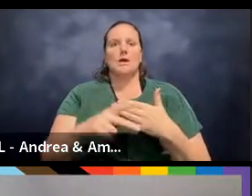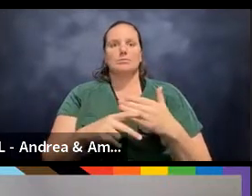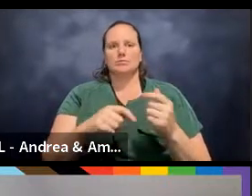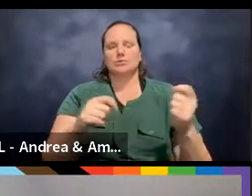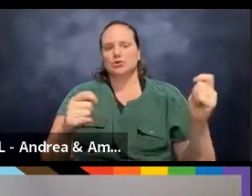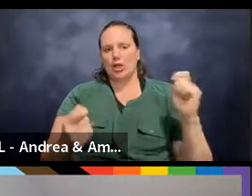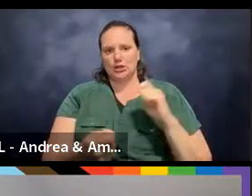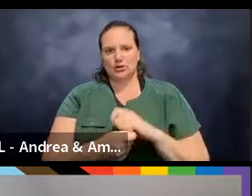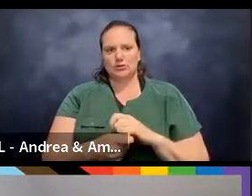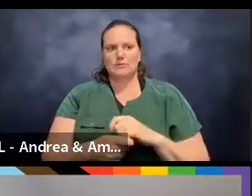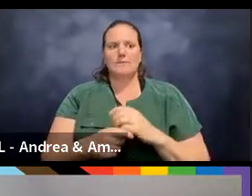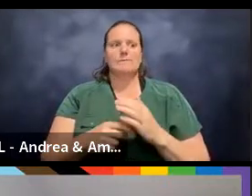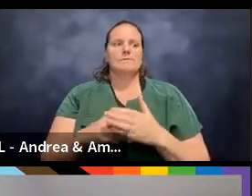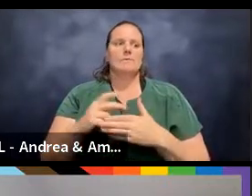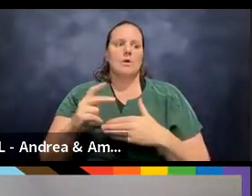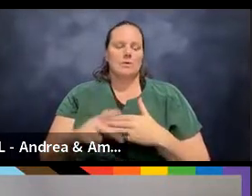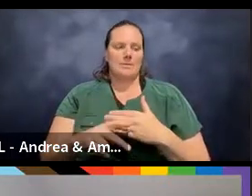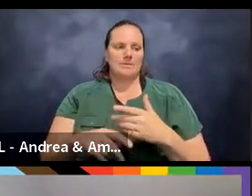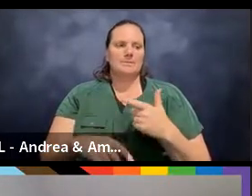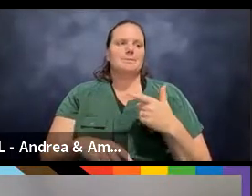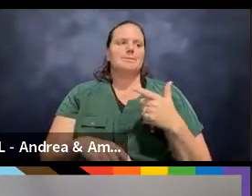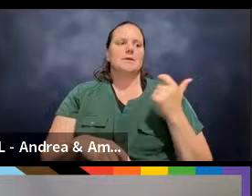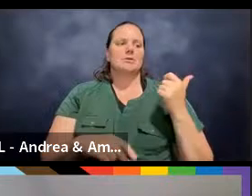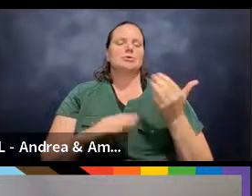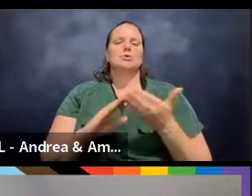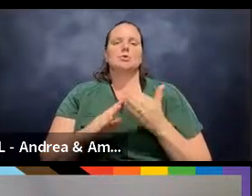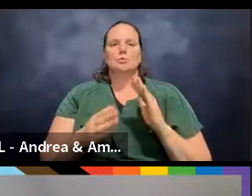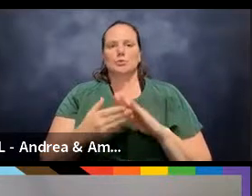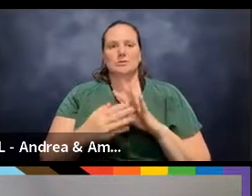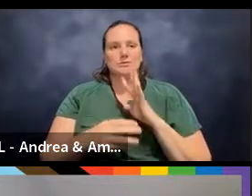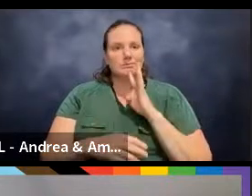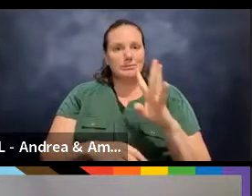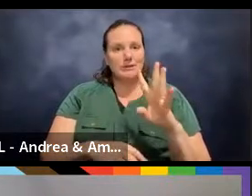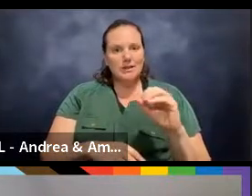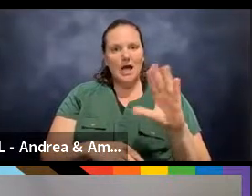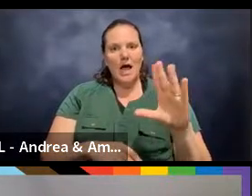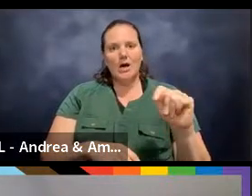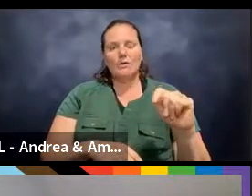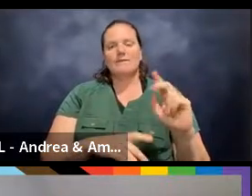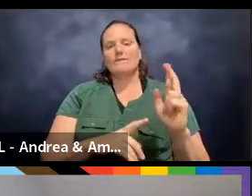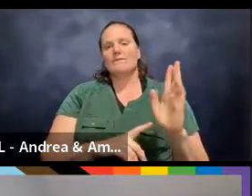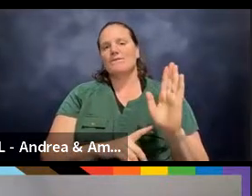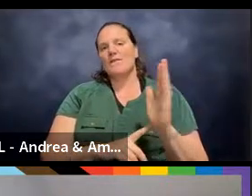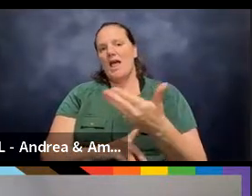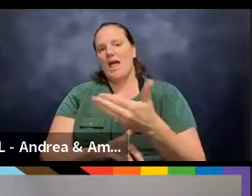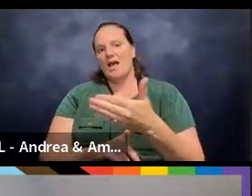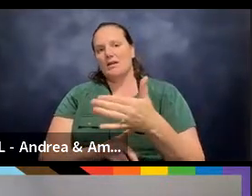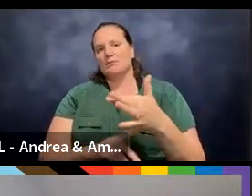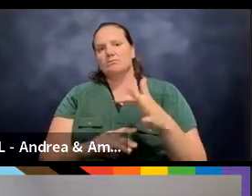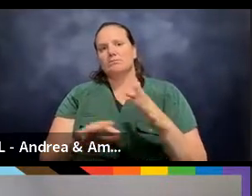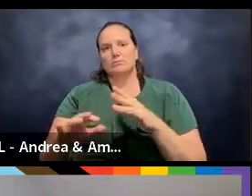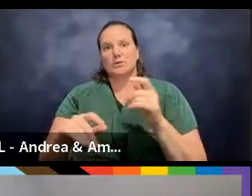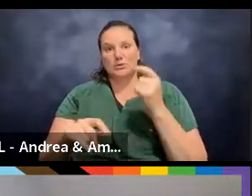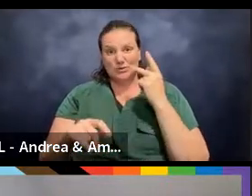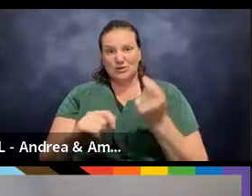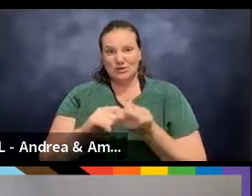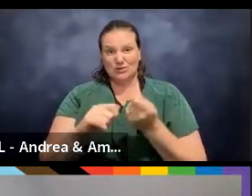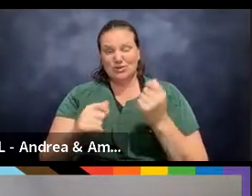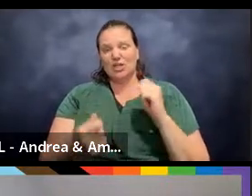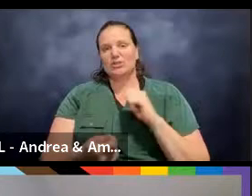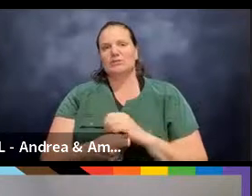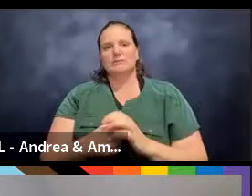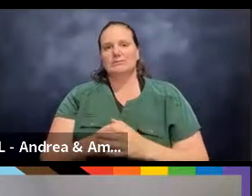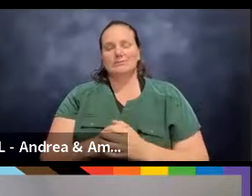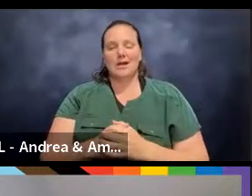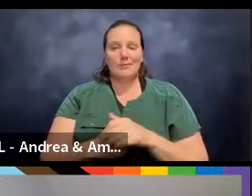changed about programs because the community spoke up and said, flag, these things, we need to see changes? And I just don't have